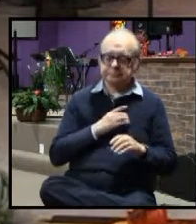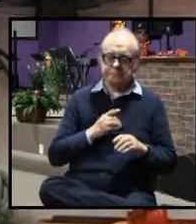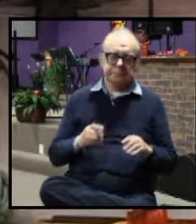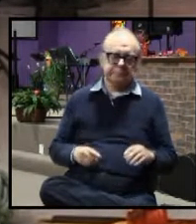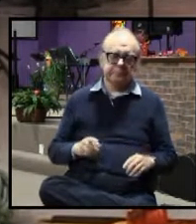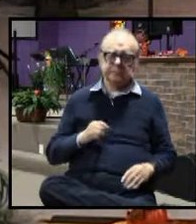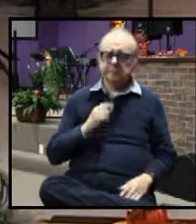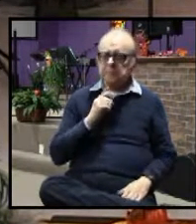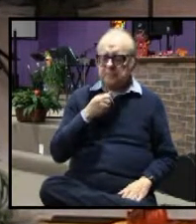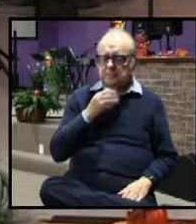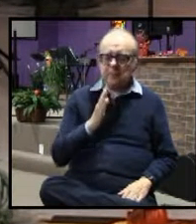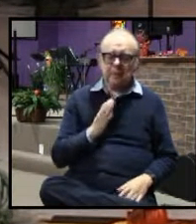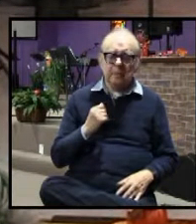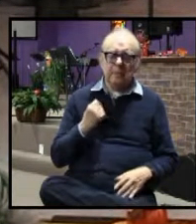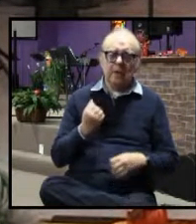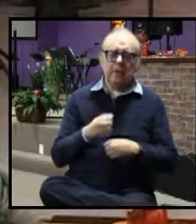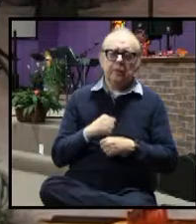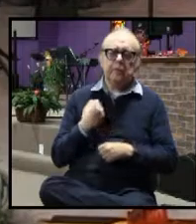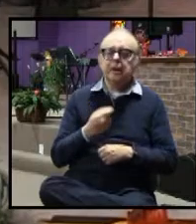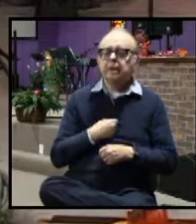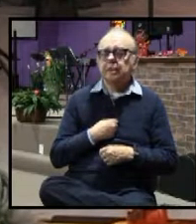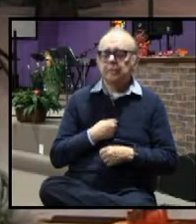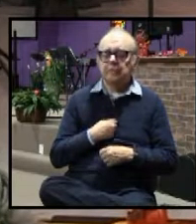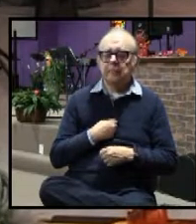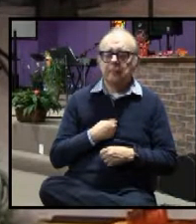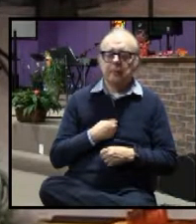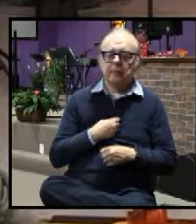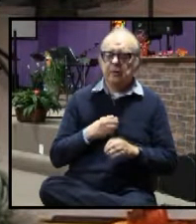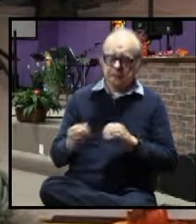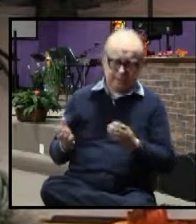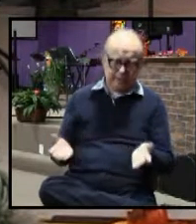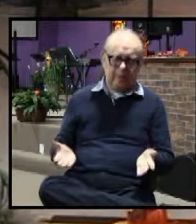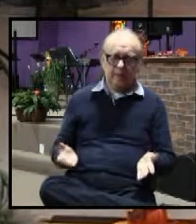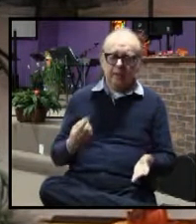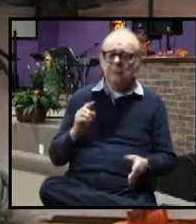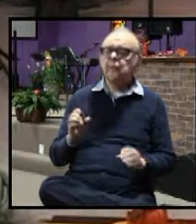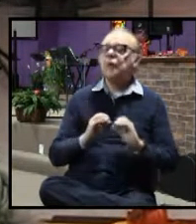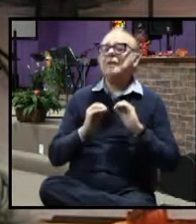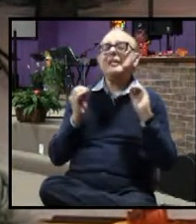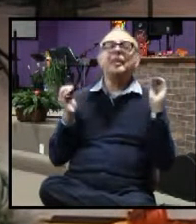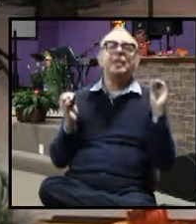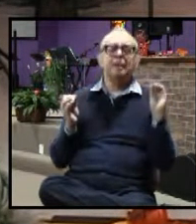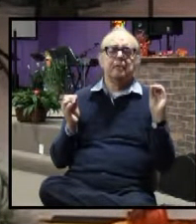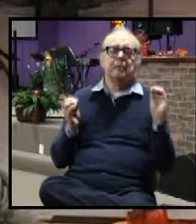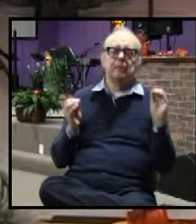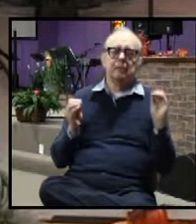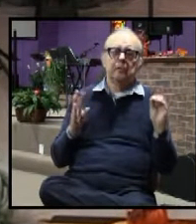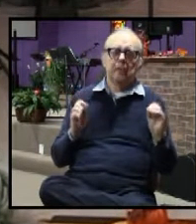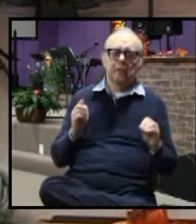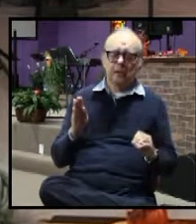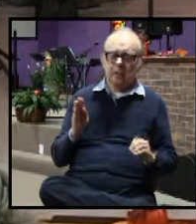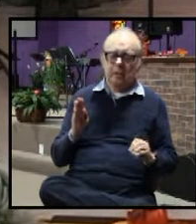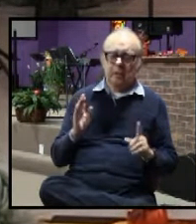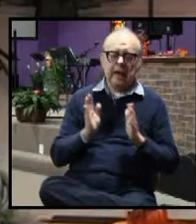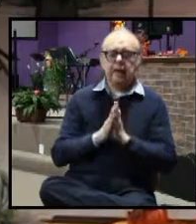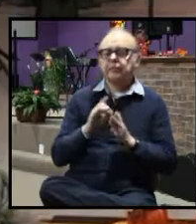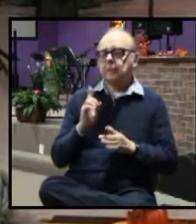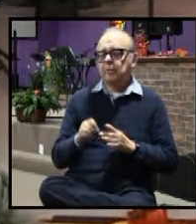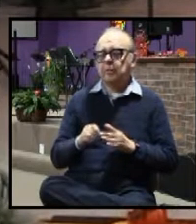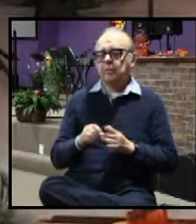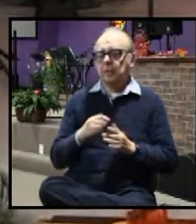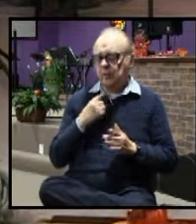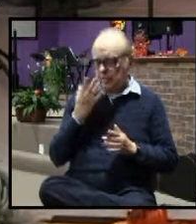He said, God, is that really what you created us for? Is just to put us here for nothing? Job asked